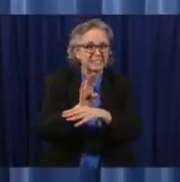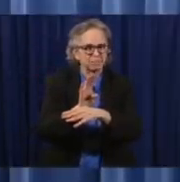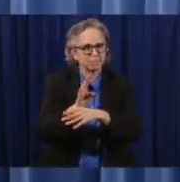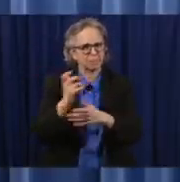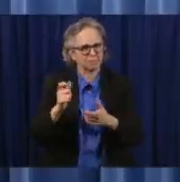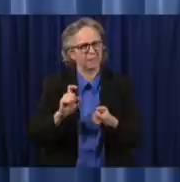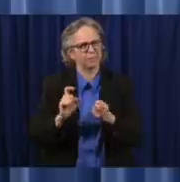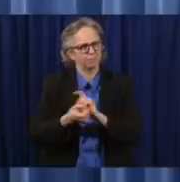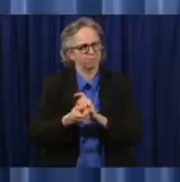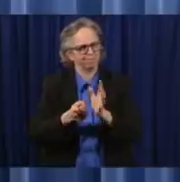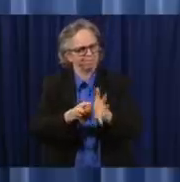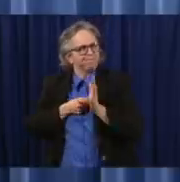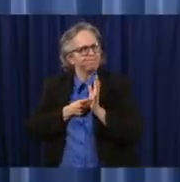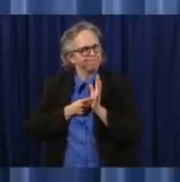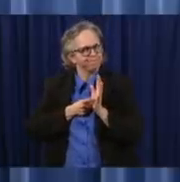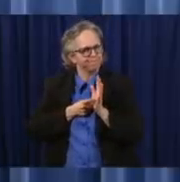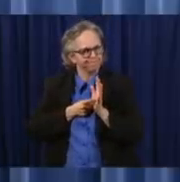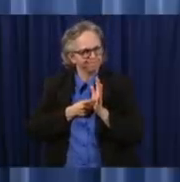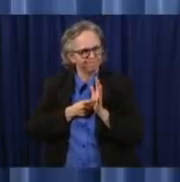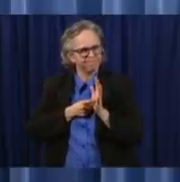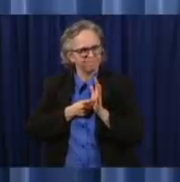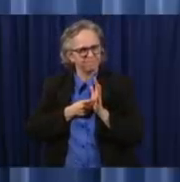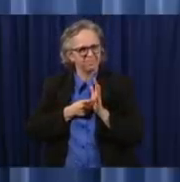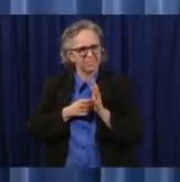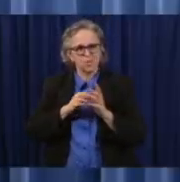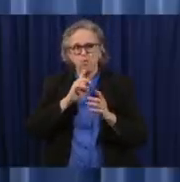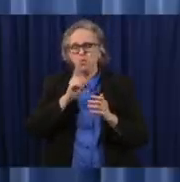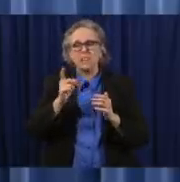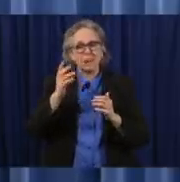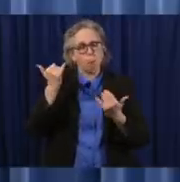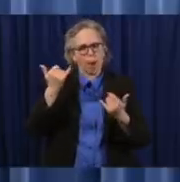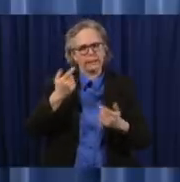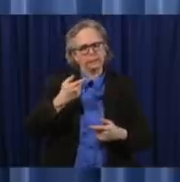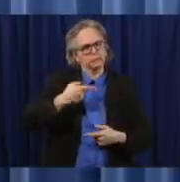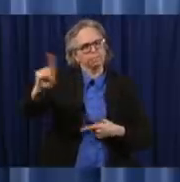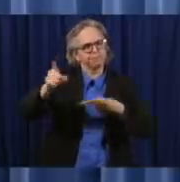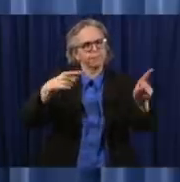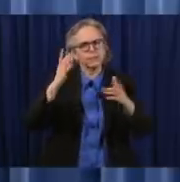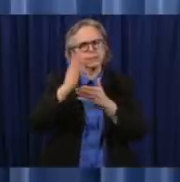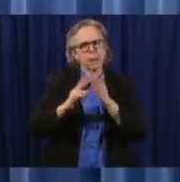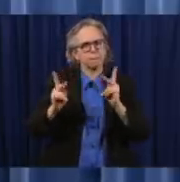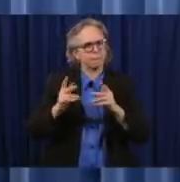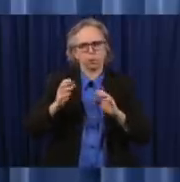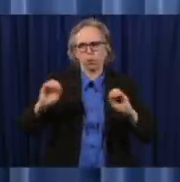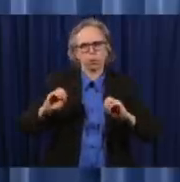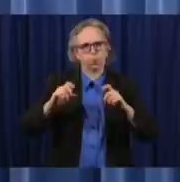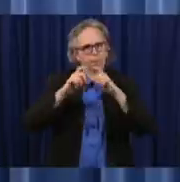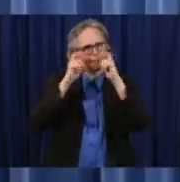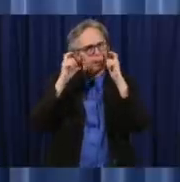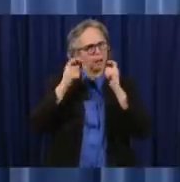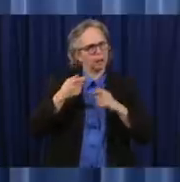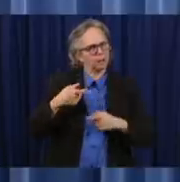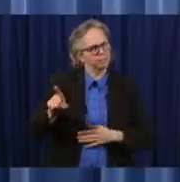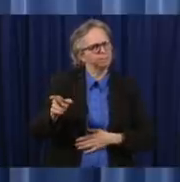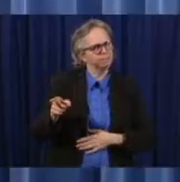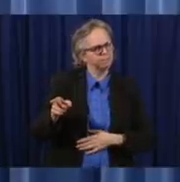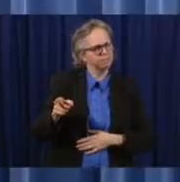offensive to some of our fellow Ohioans. And I understand that.